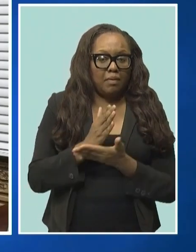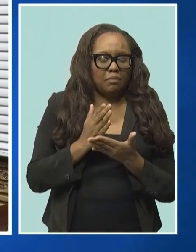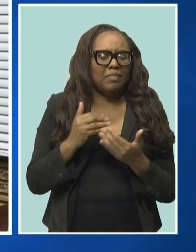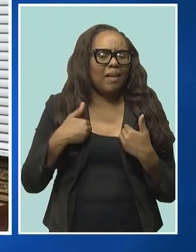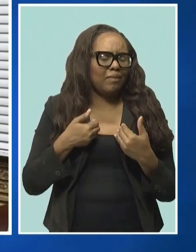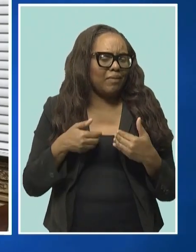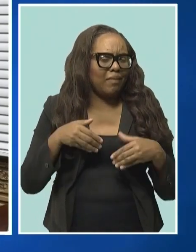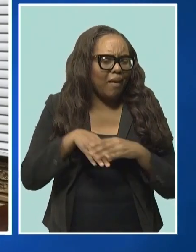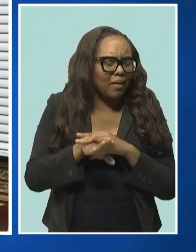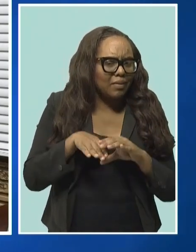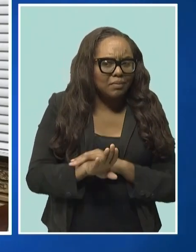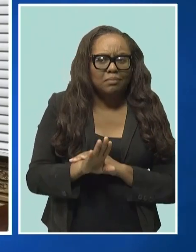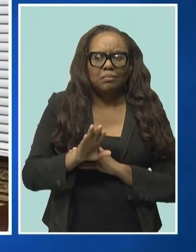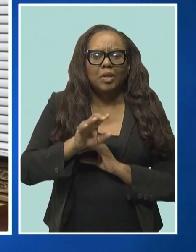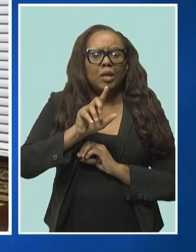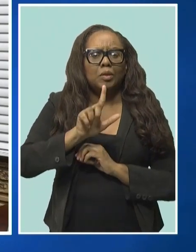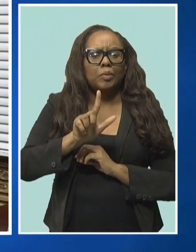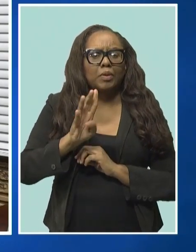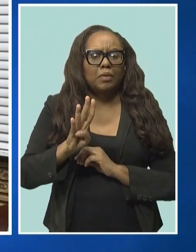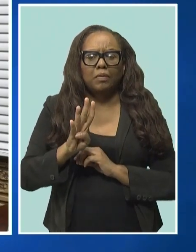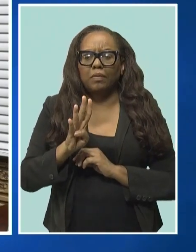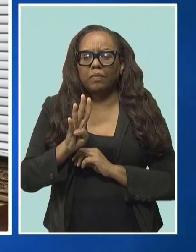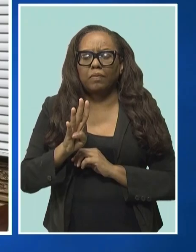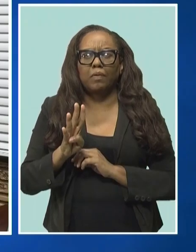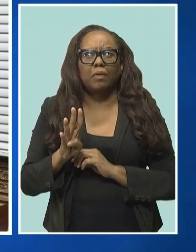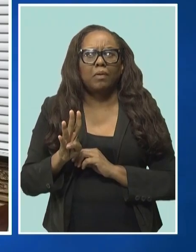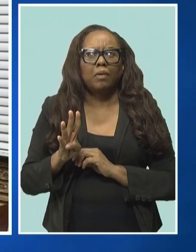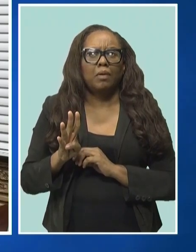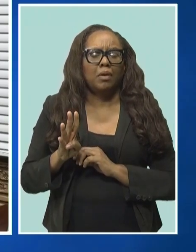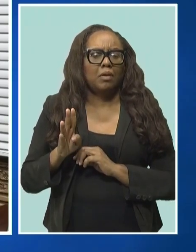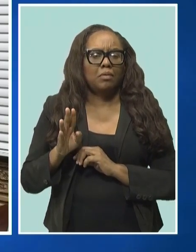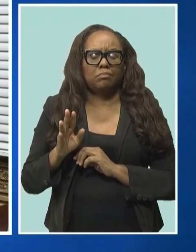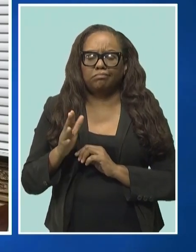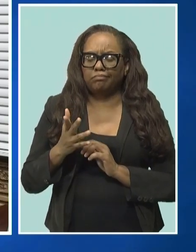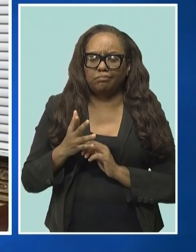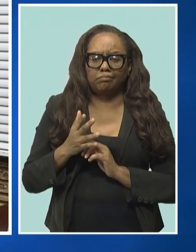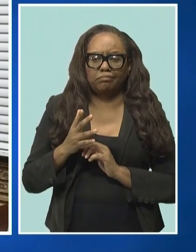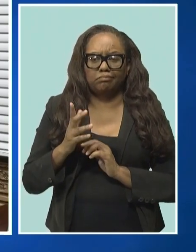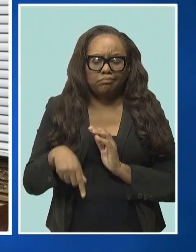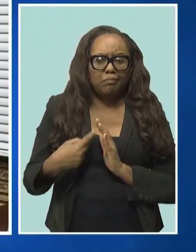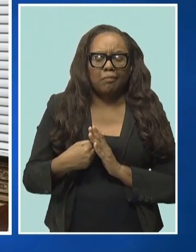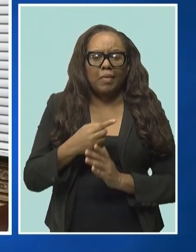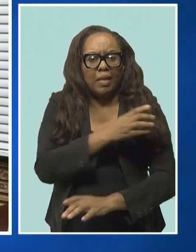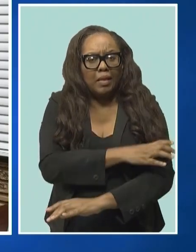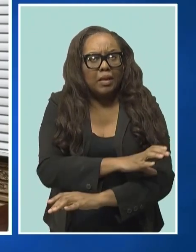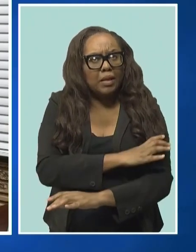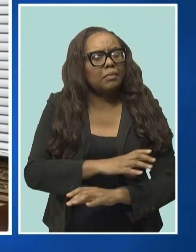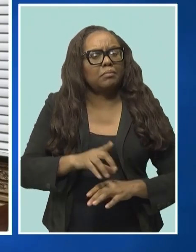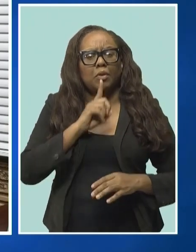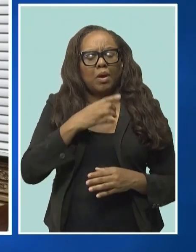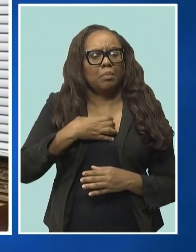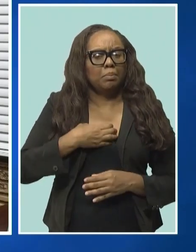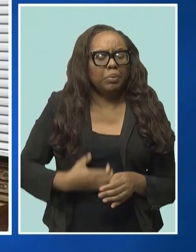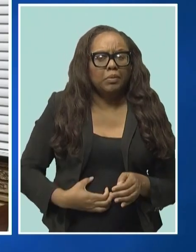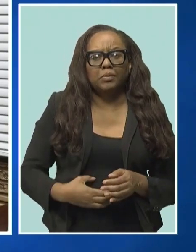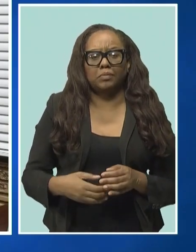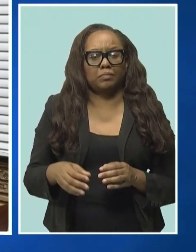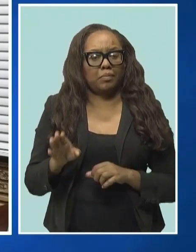24/7 medical clinic. Dr. Akavaya says he's passionate about the health of Barbadians and is committed to